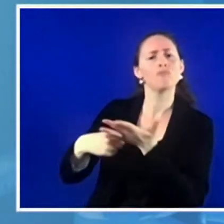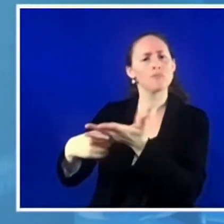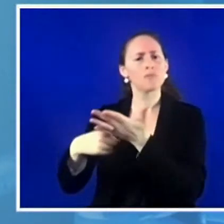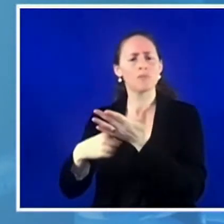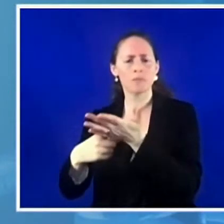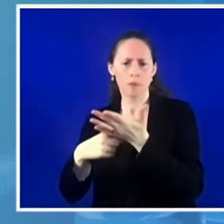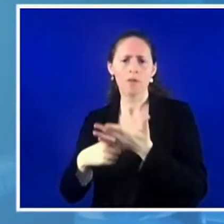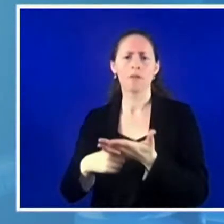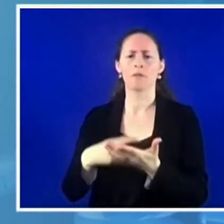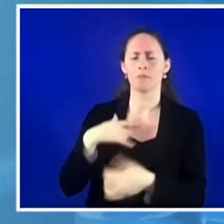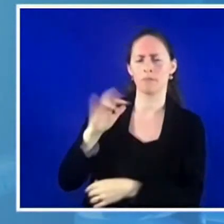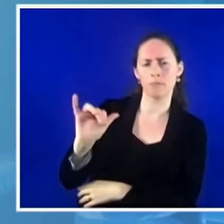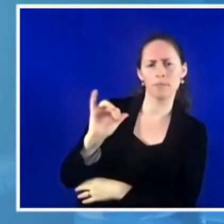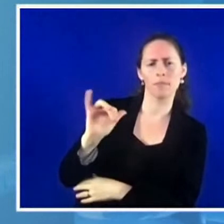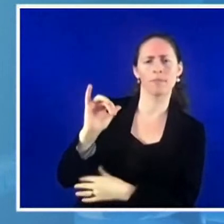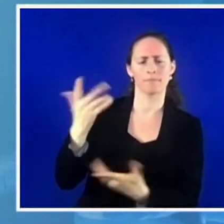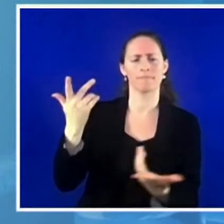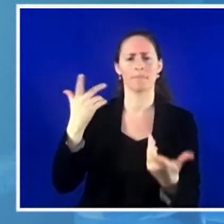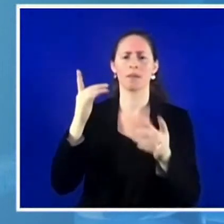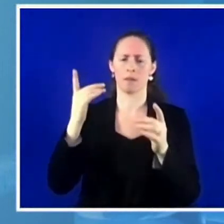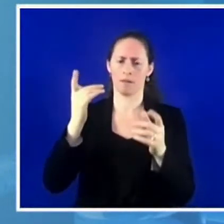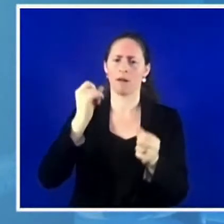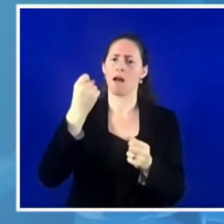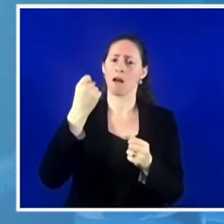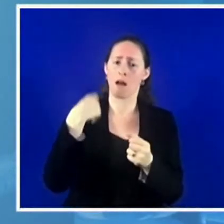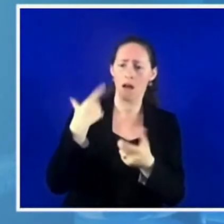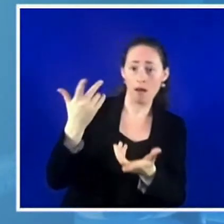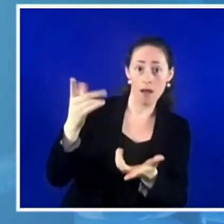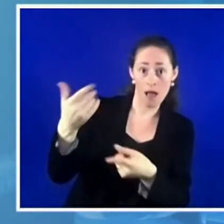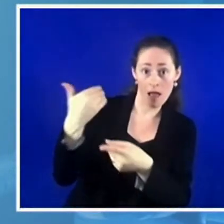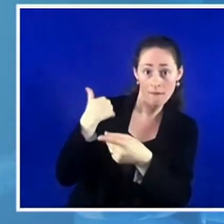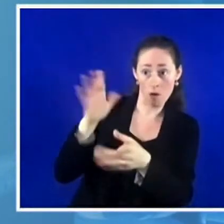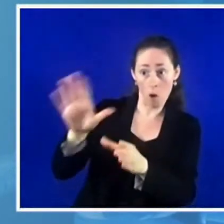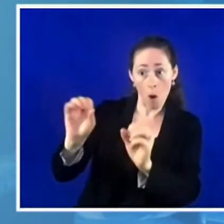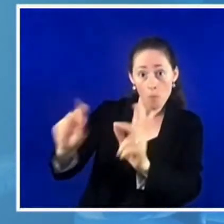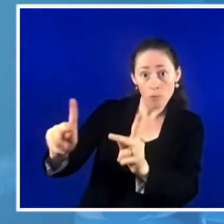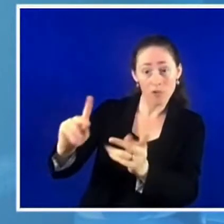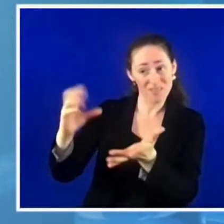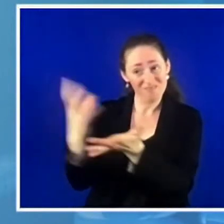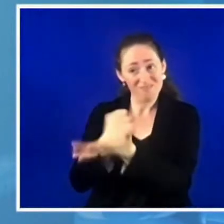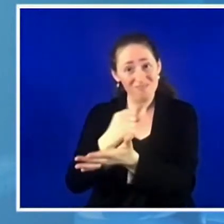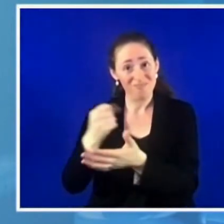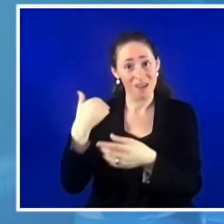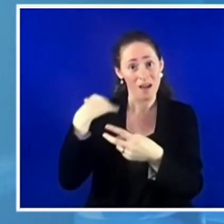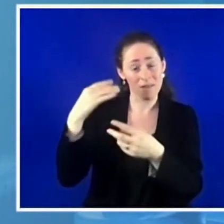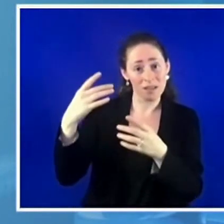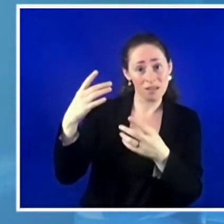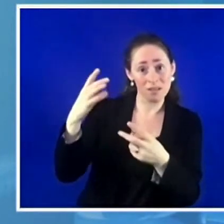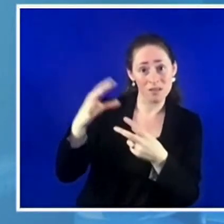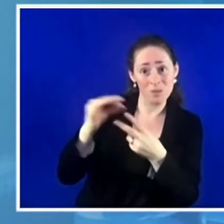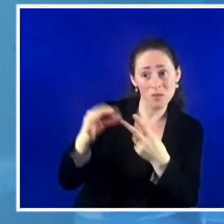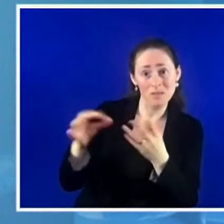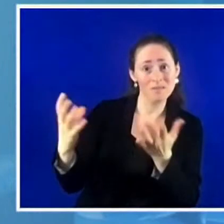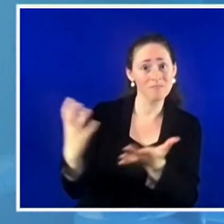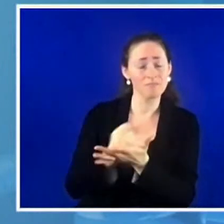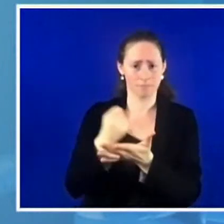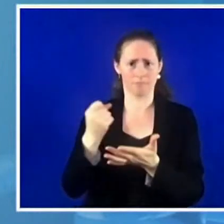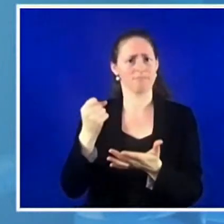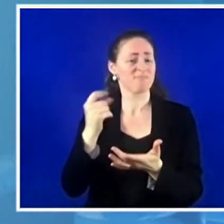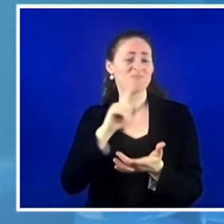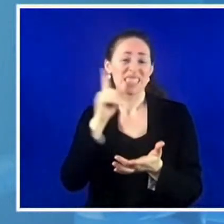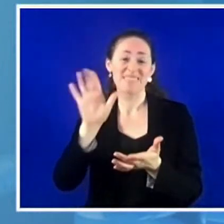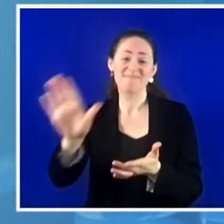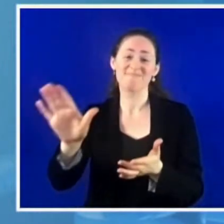expectation that there's an opportunity for choice anytime that they come in. So really emphasizing the possibility to